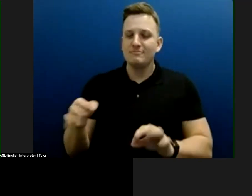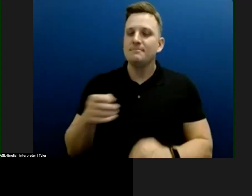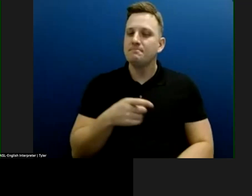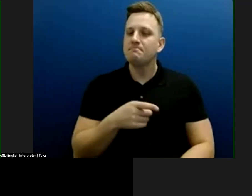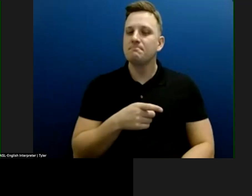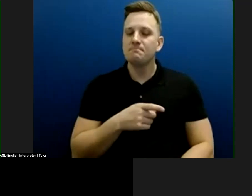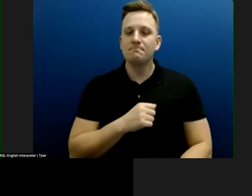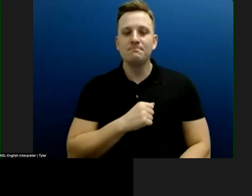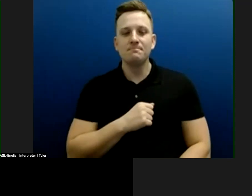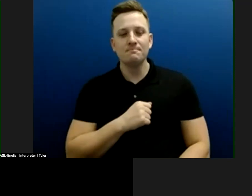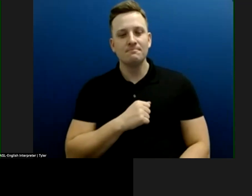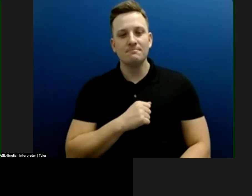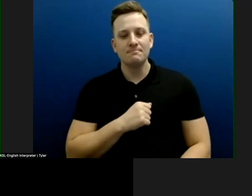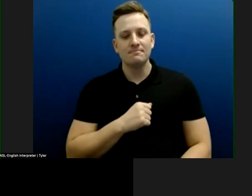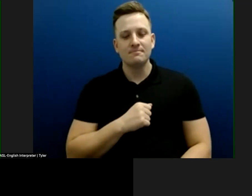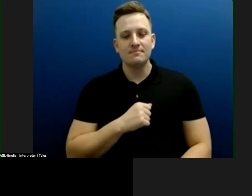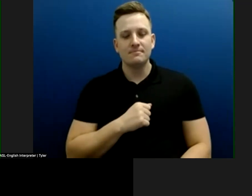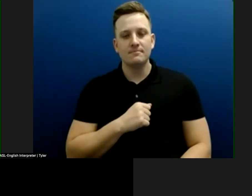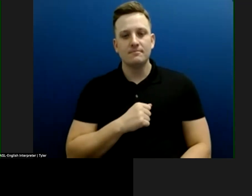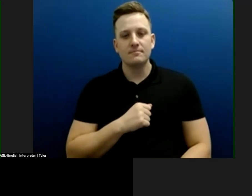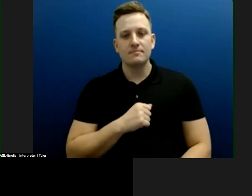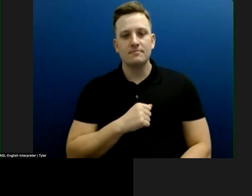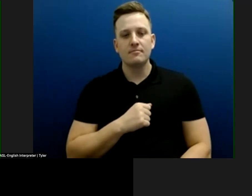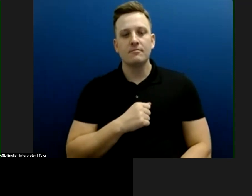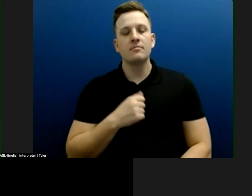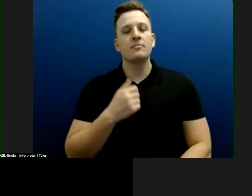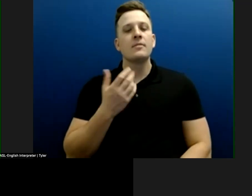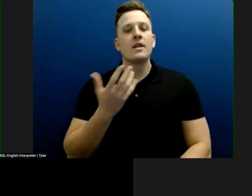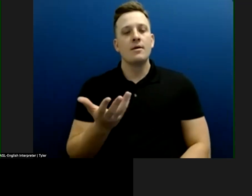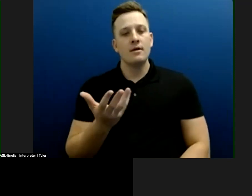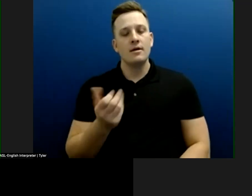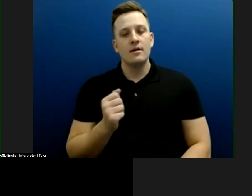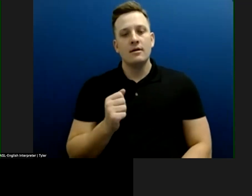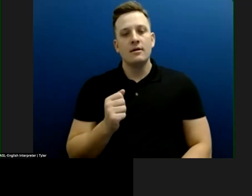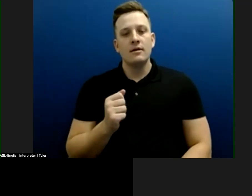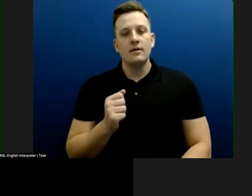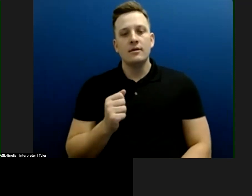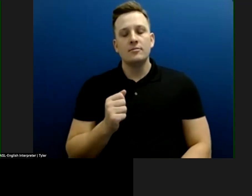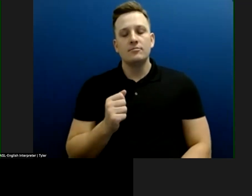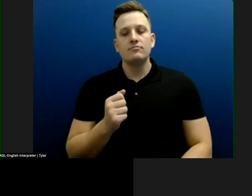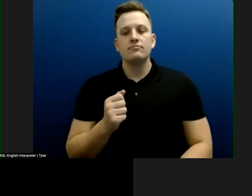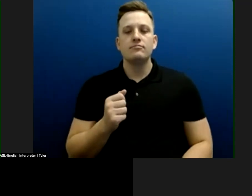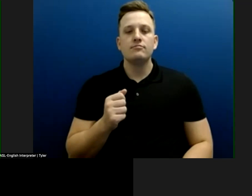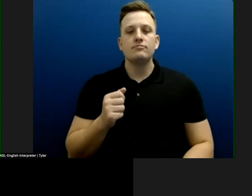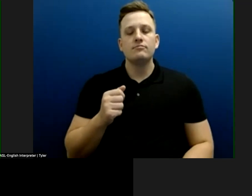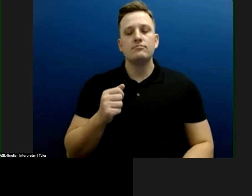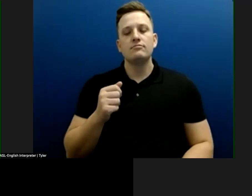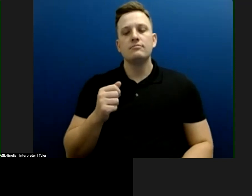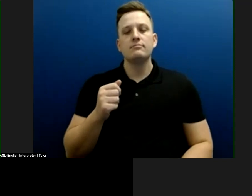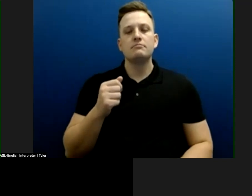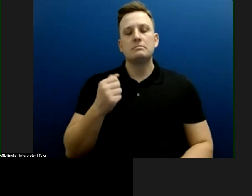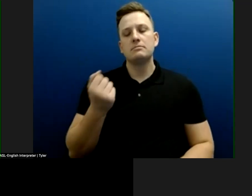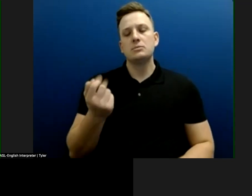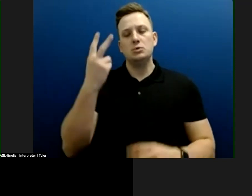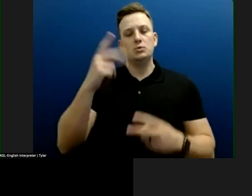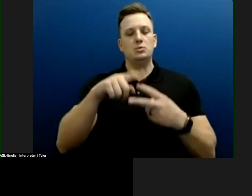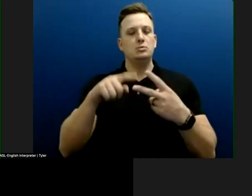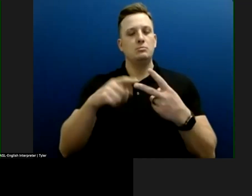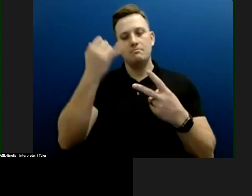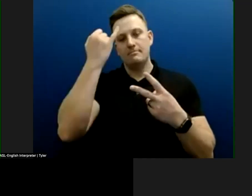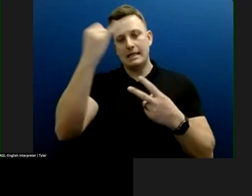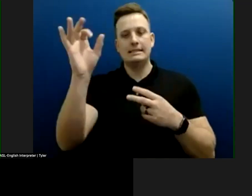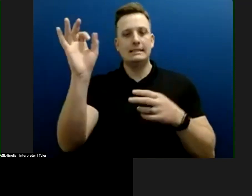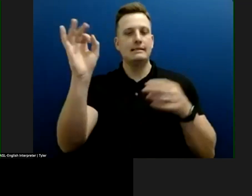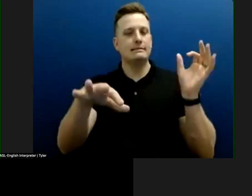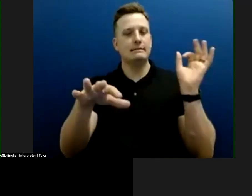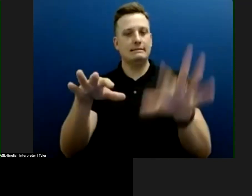the interaction. Now, I introduced these two different ideas, and it will come back later